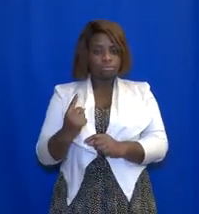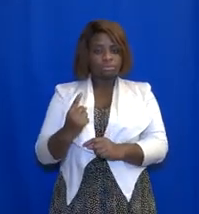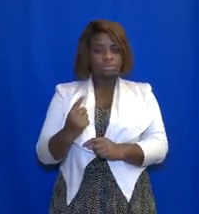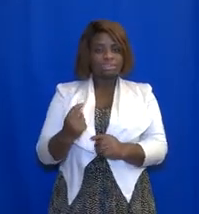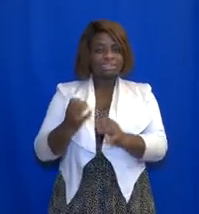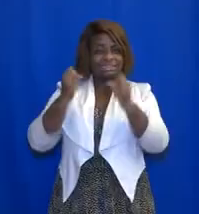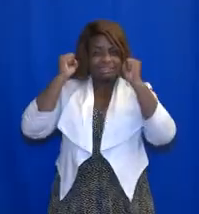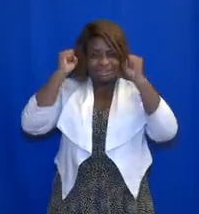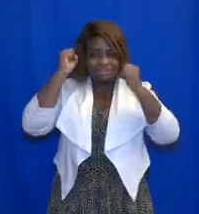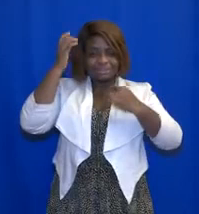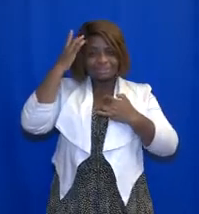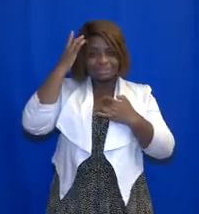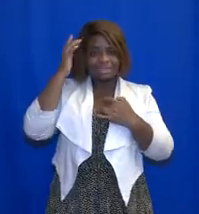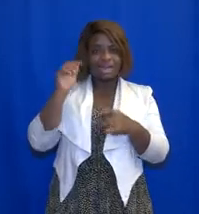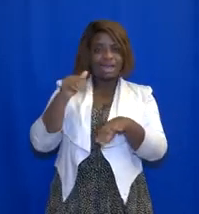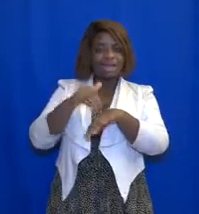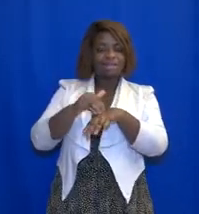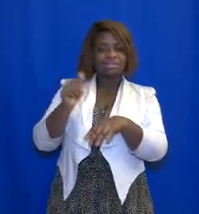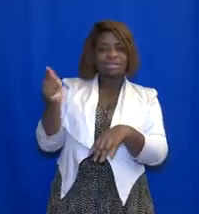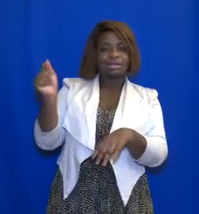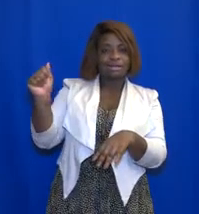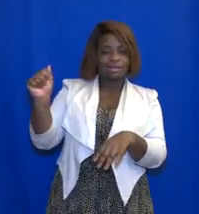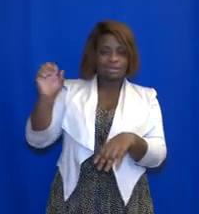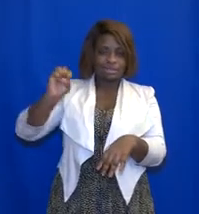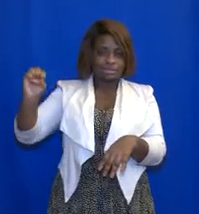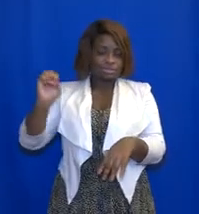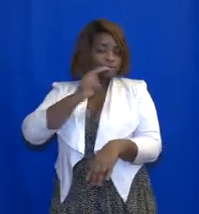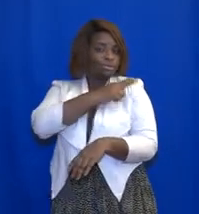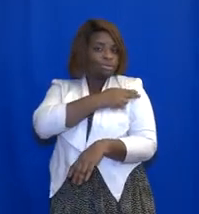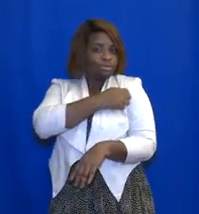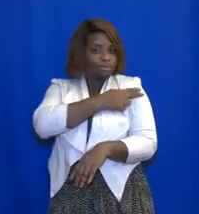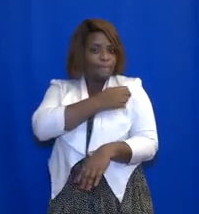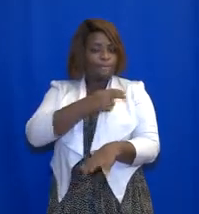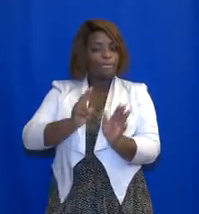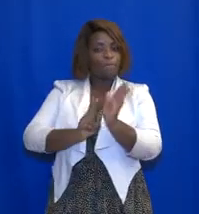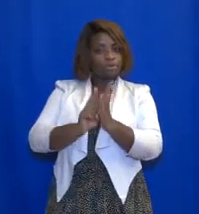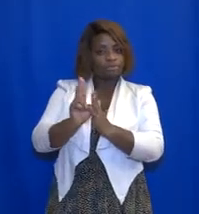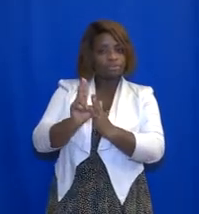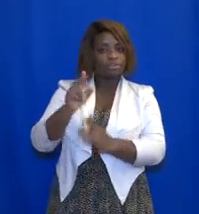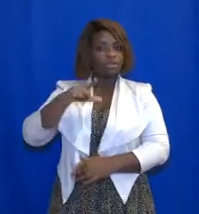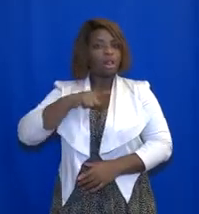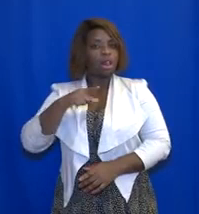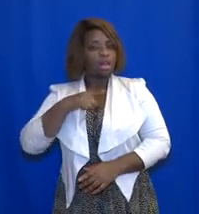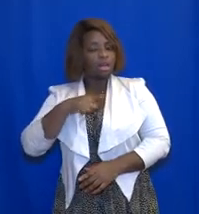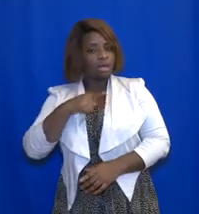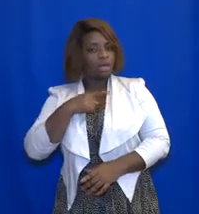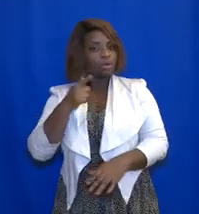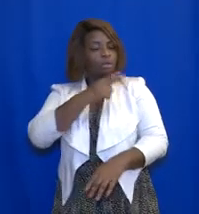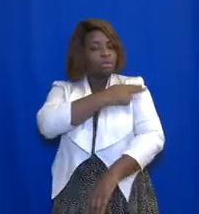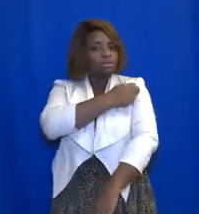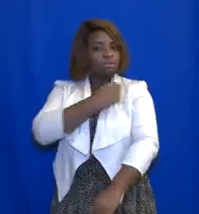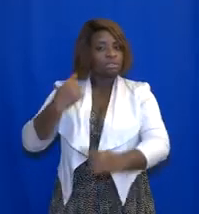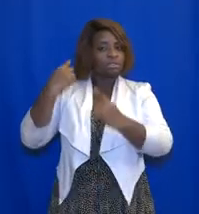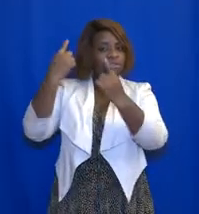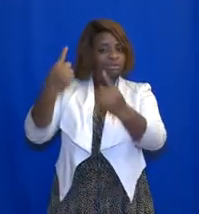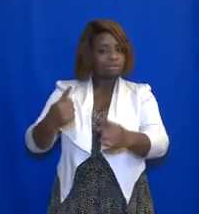care units at the Ghana East Municipal Hospital and the University of Ghana Medical Center since the